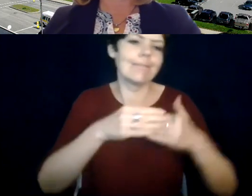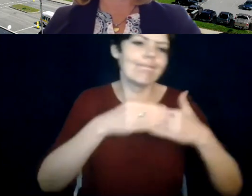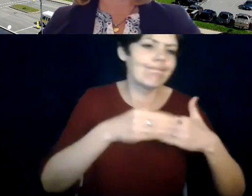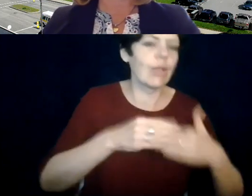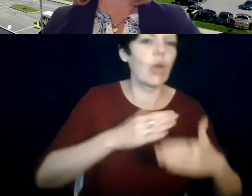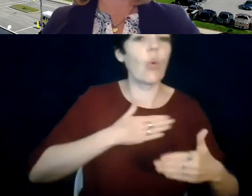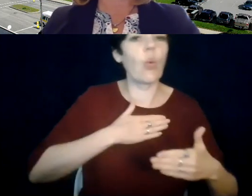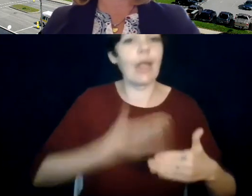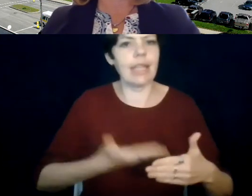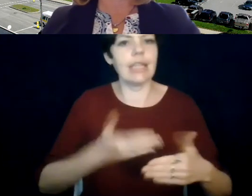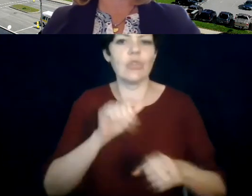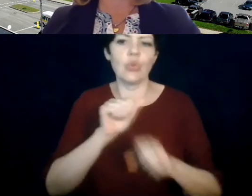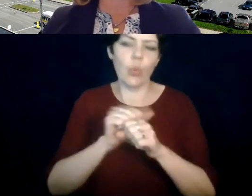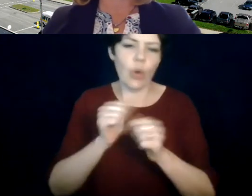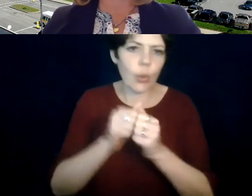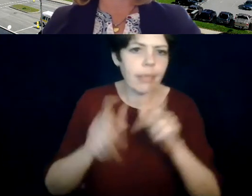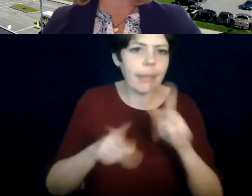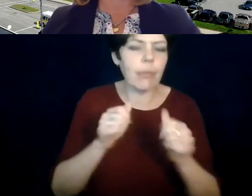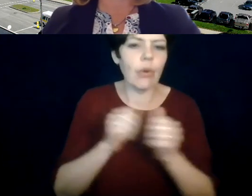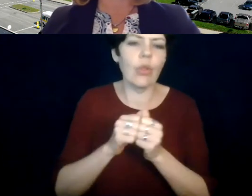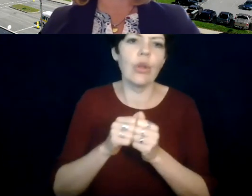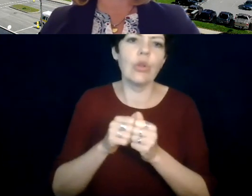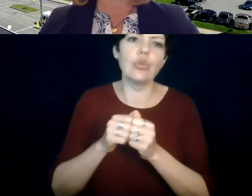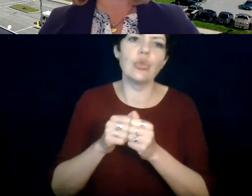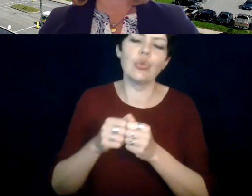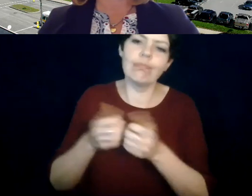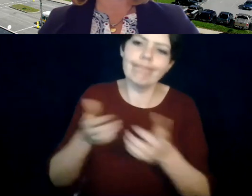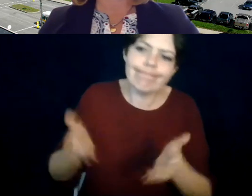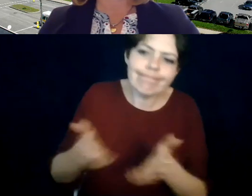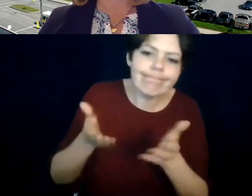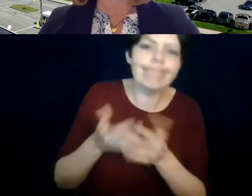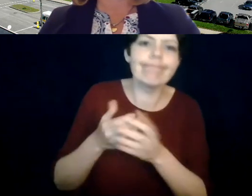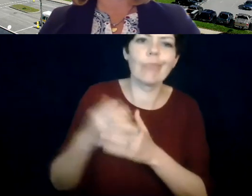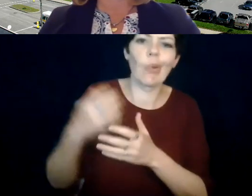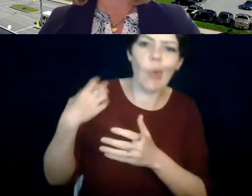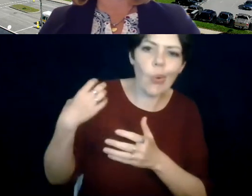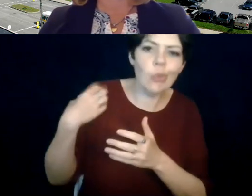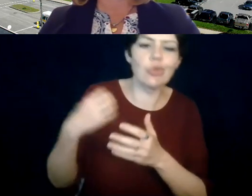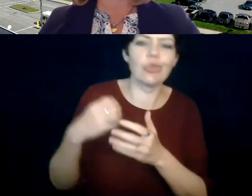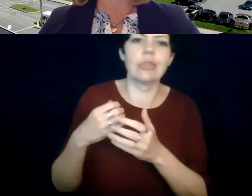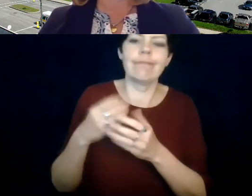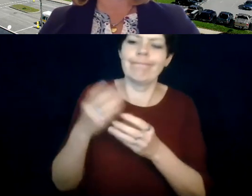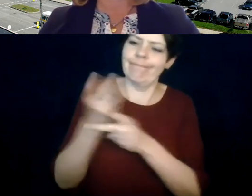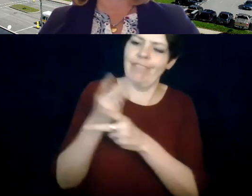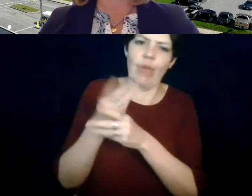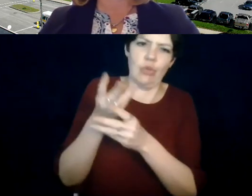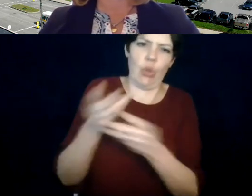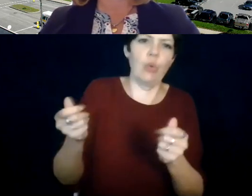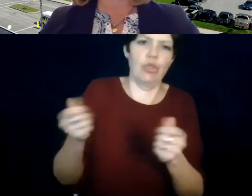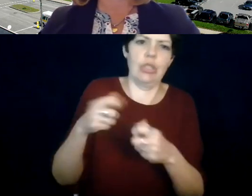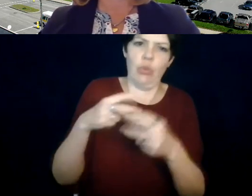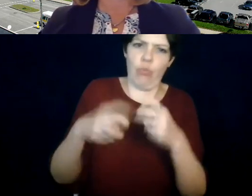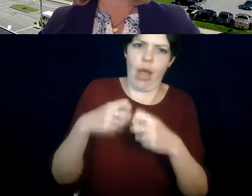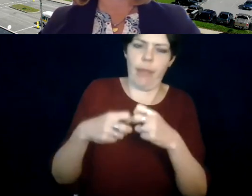to coach and work on solutions was just fabulous. And he taught me one of the